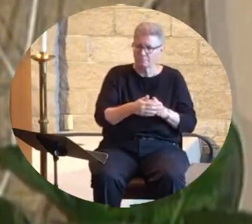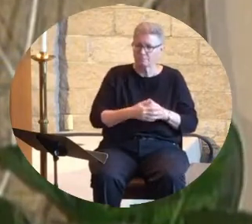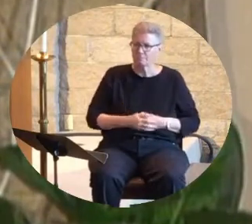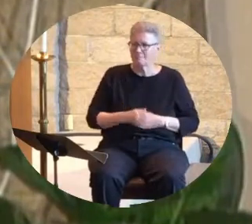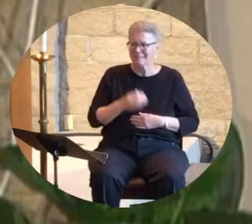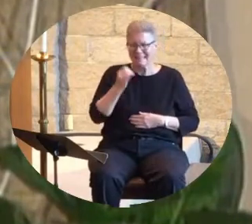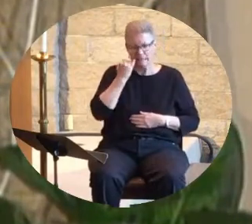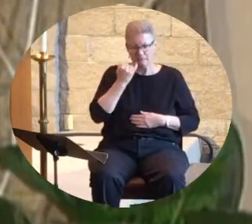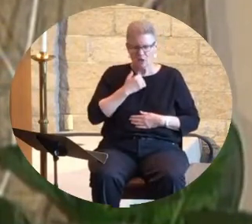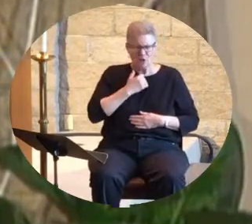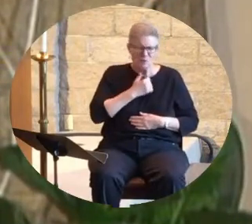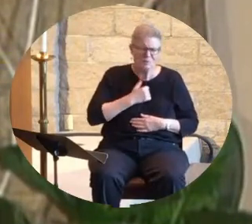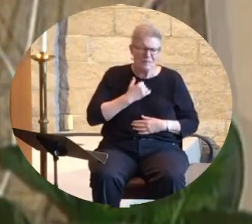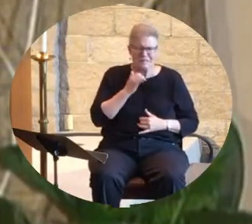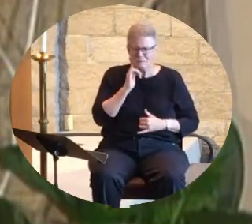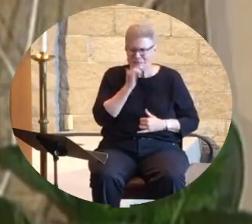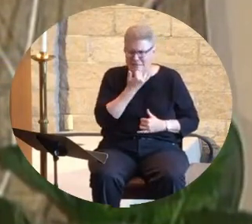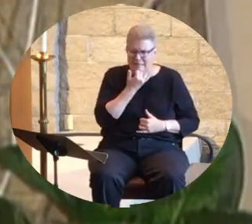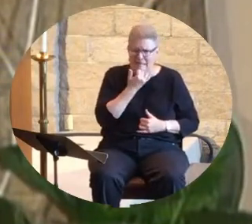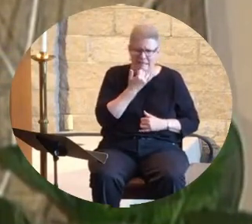regrets,